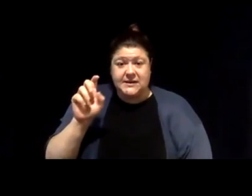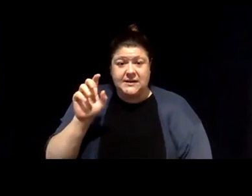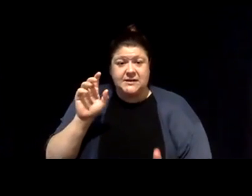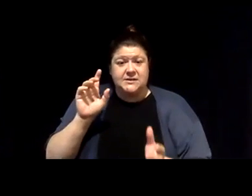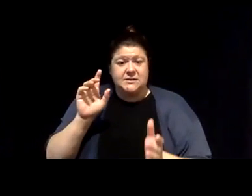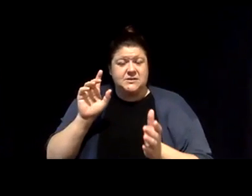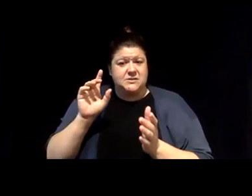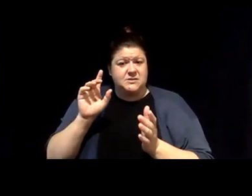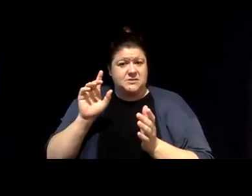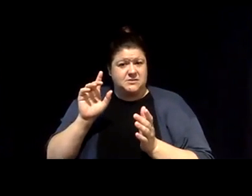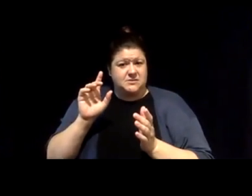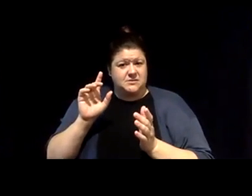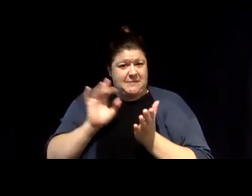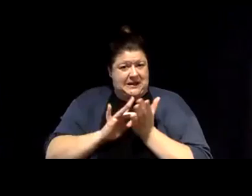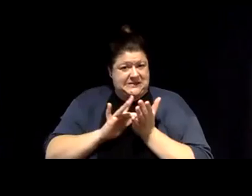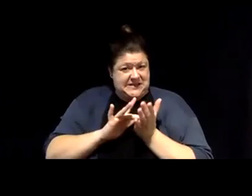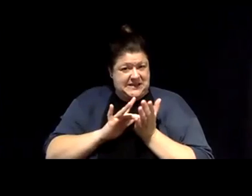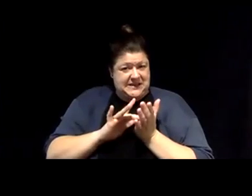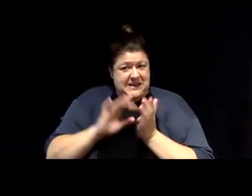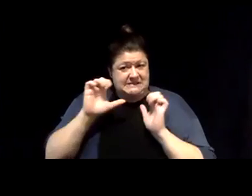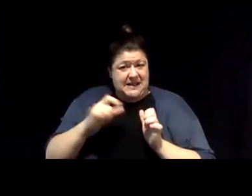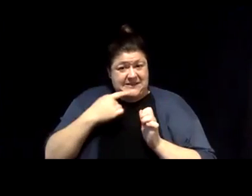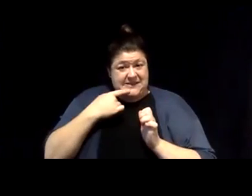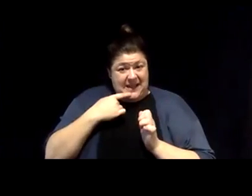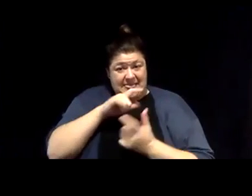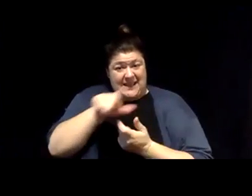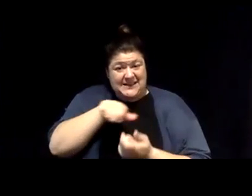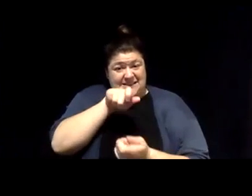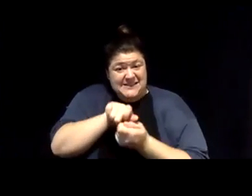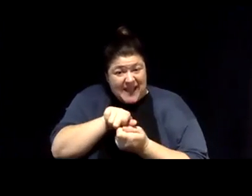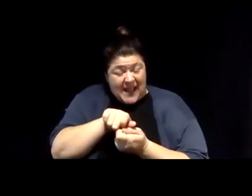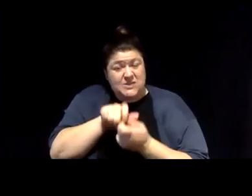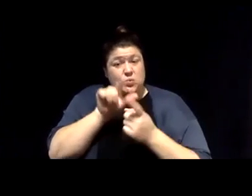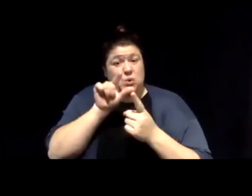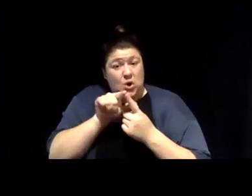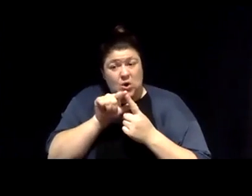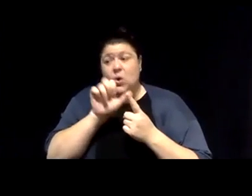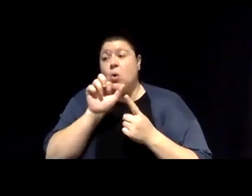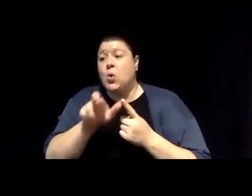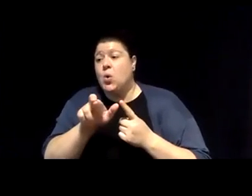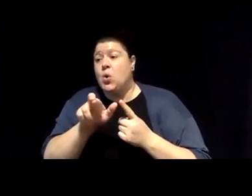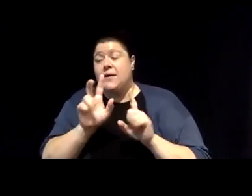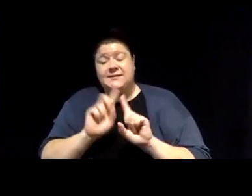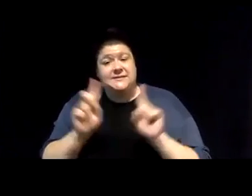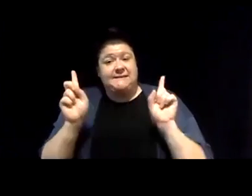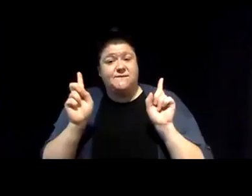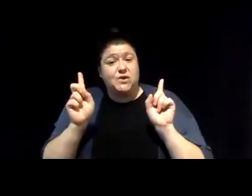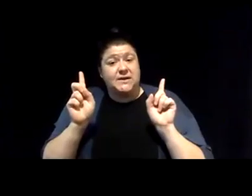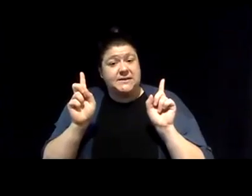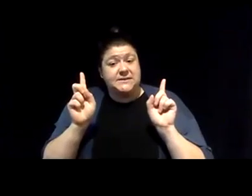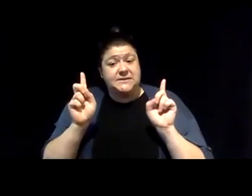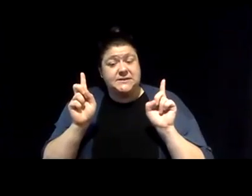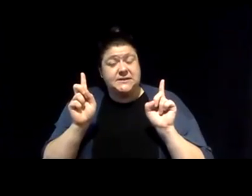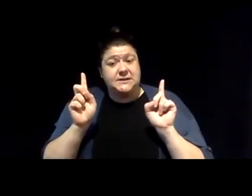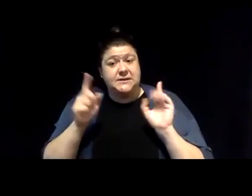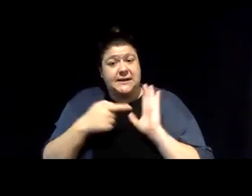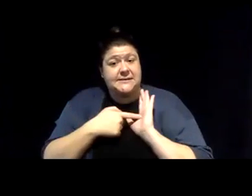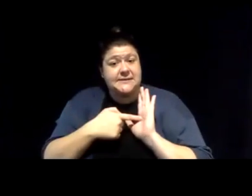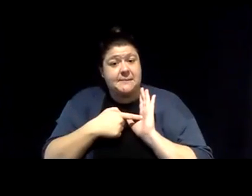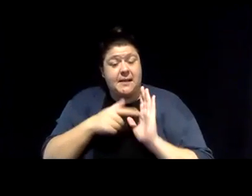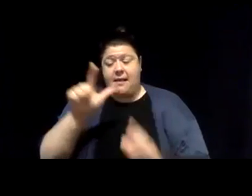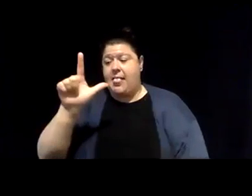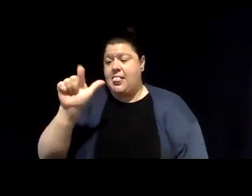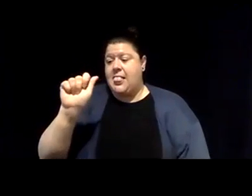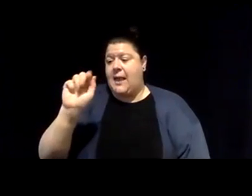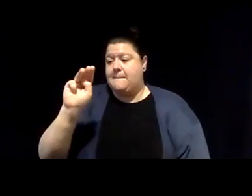we say the exact medicine word, or is there a different, like for example, Lamisil, you need to